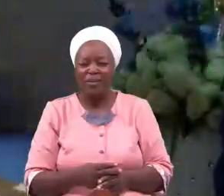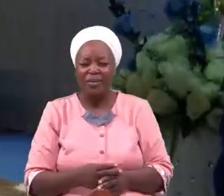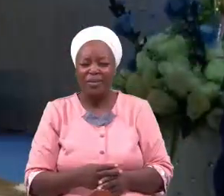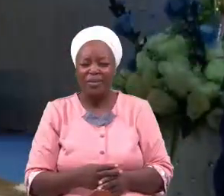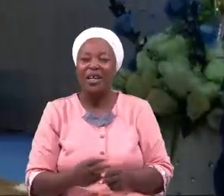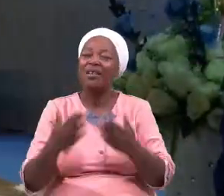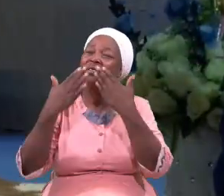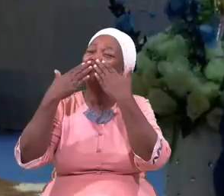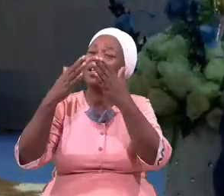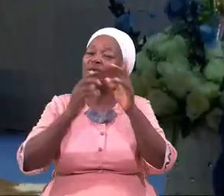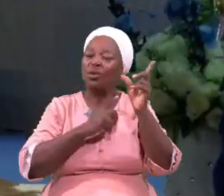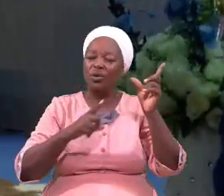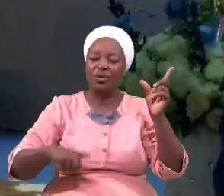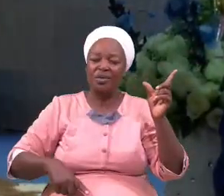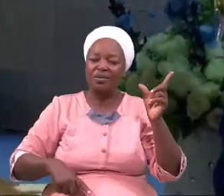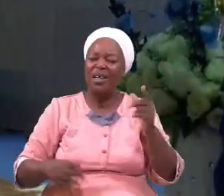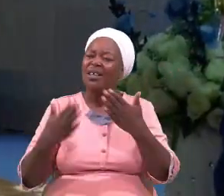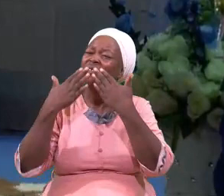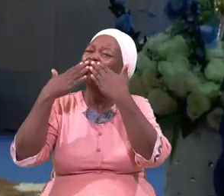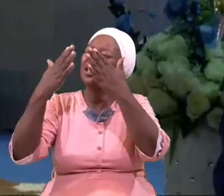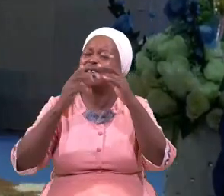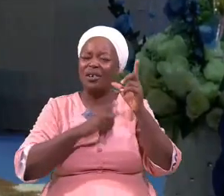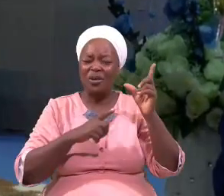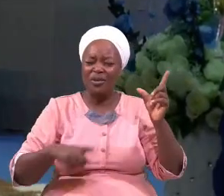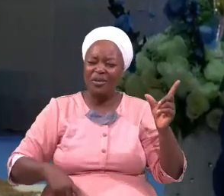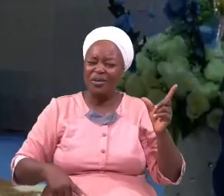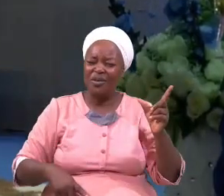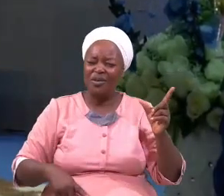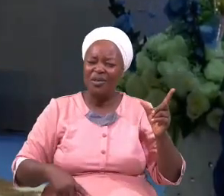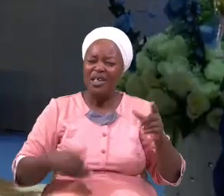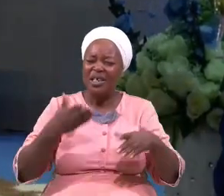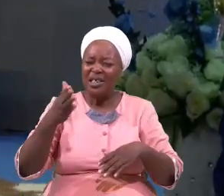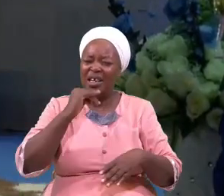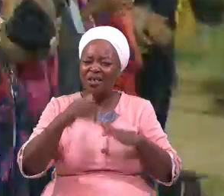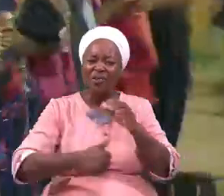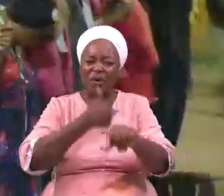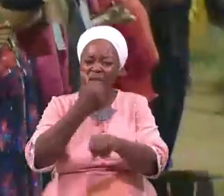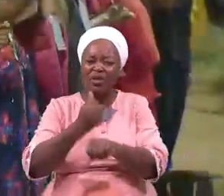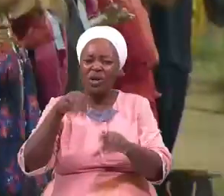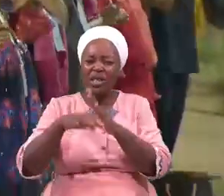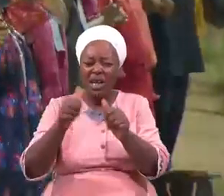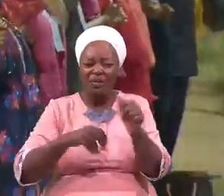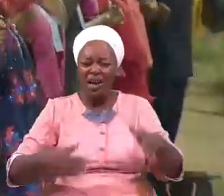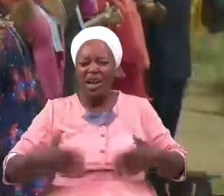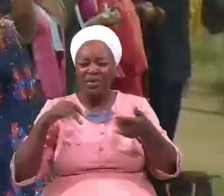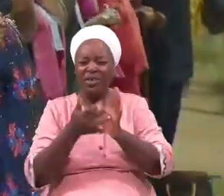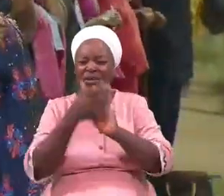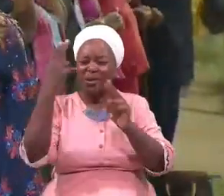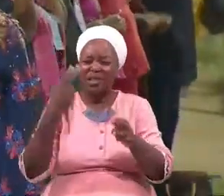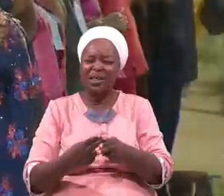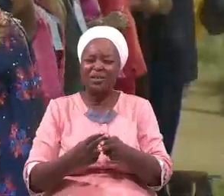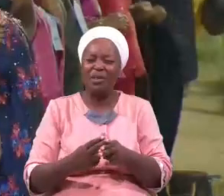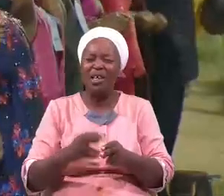Thank you, Lord. Thank you, Lord. There's confirmation in every life.